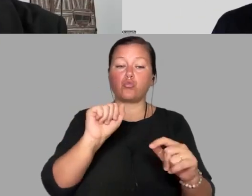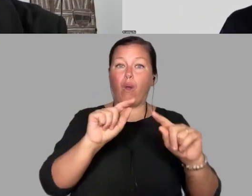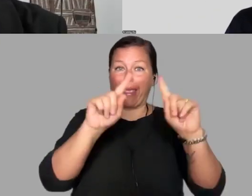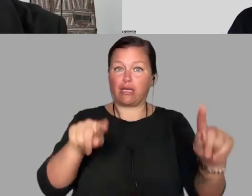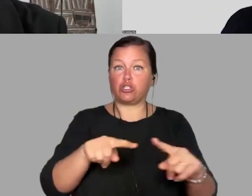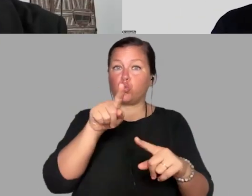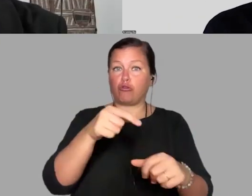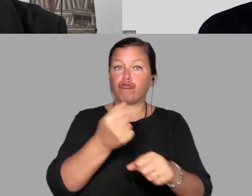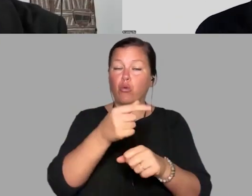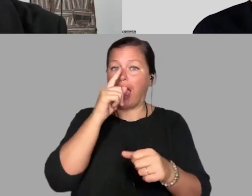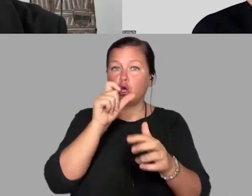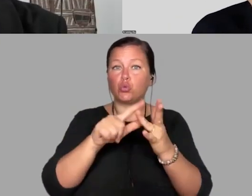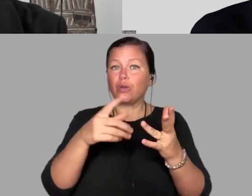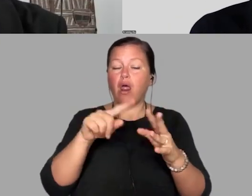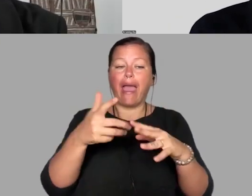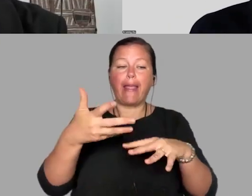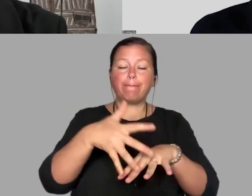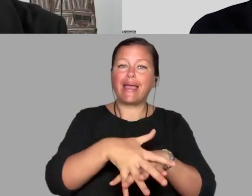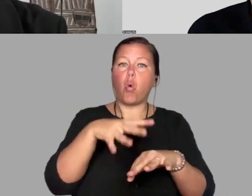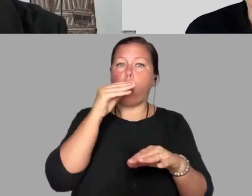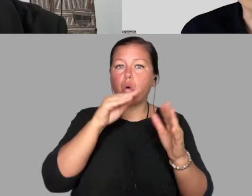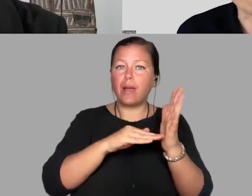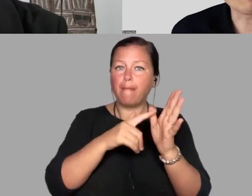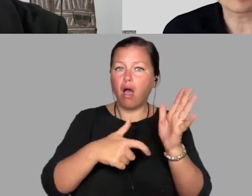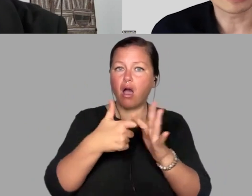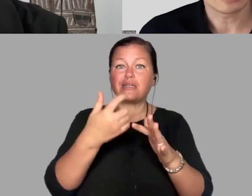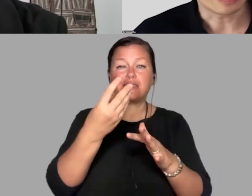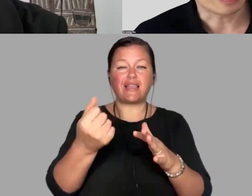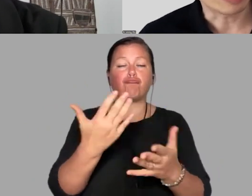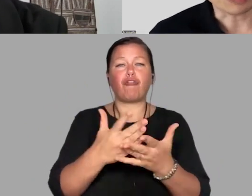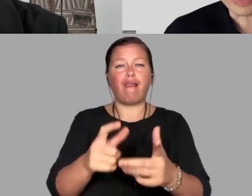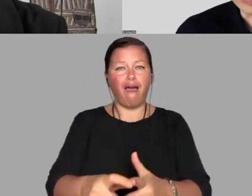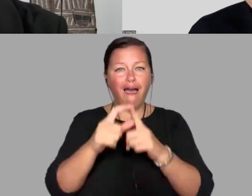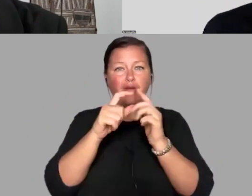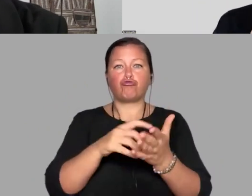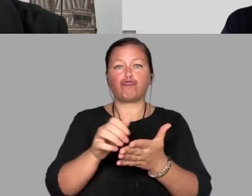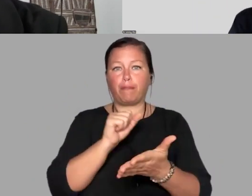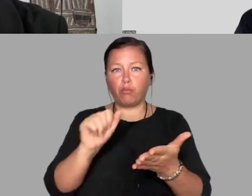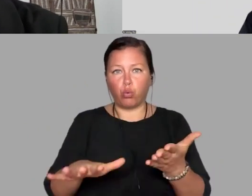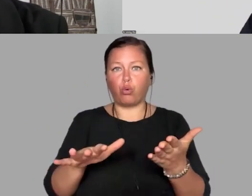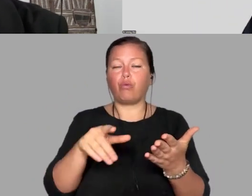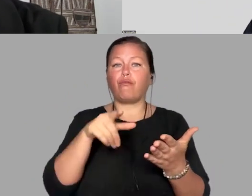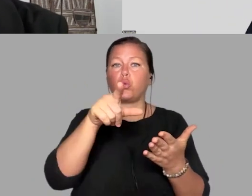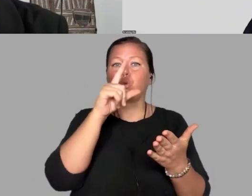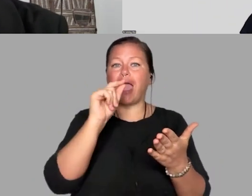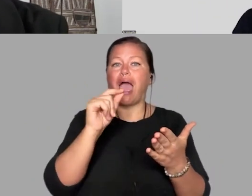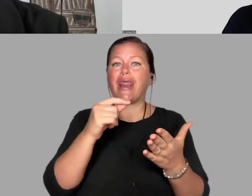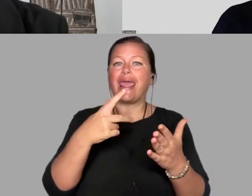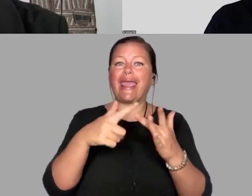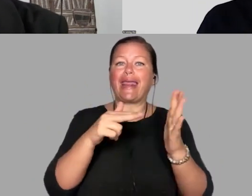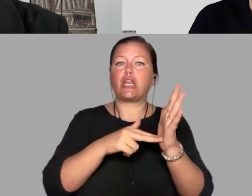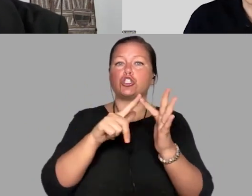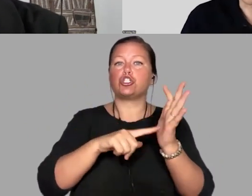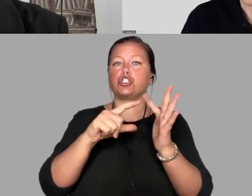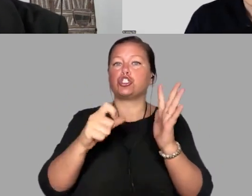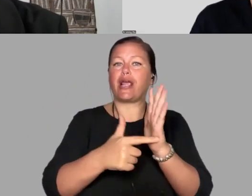yourself by embedding watermarks. Some are very difficult to remove. You can inject such noise, as I